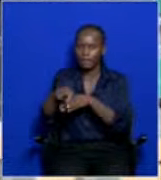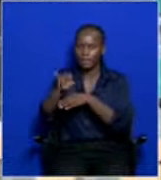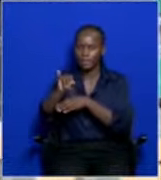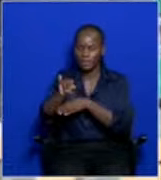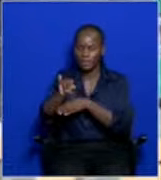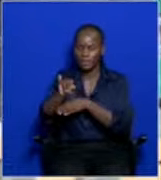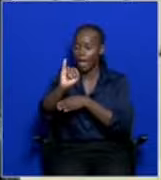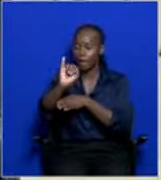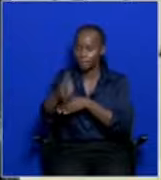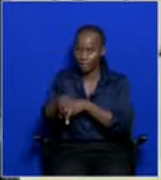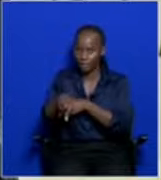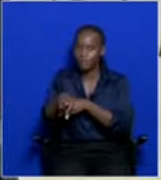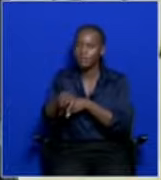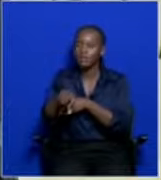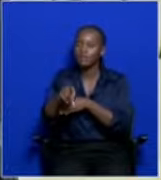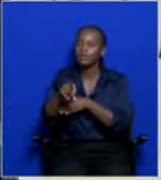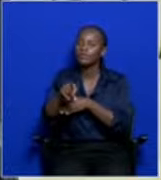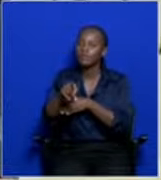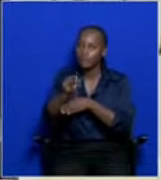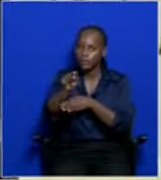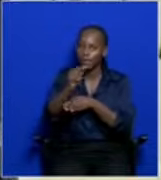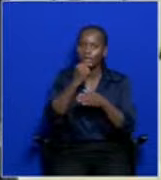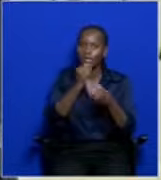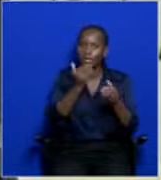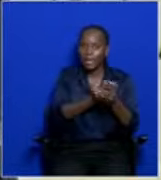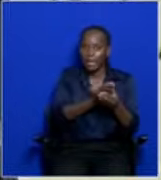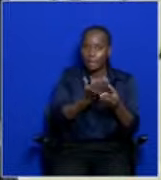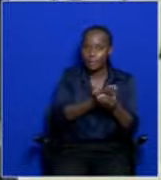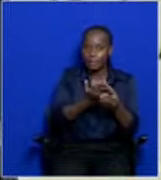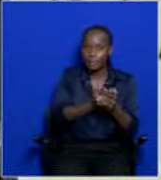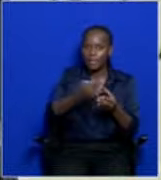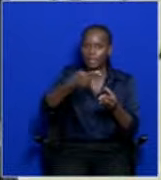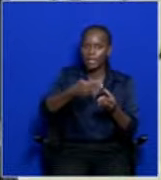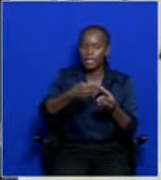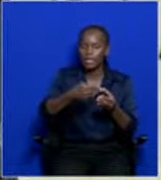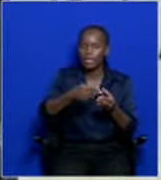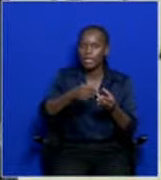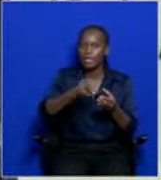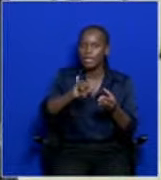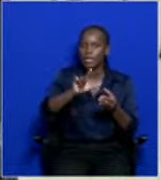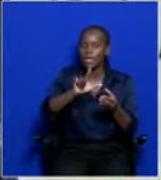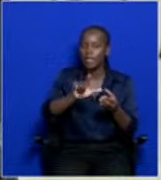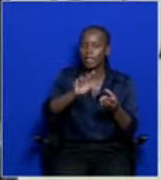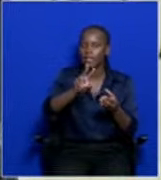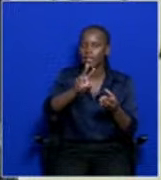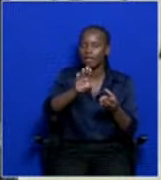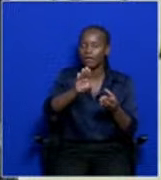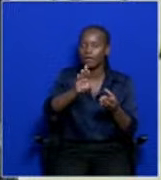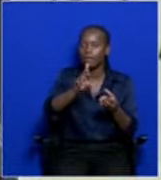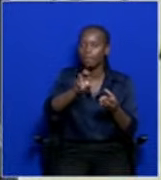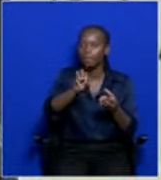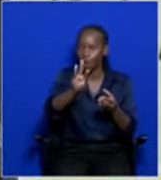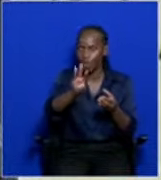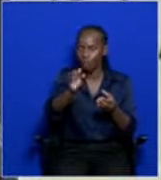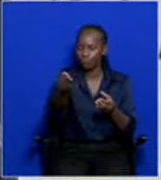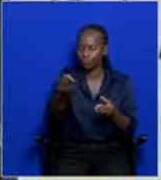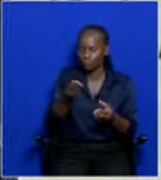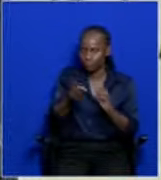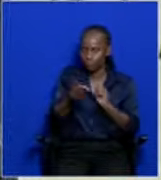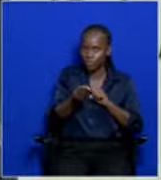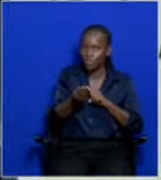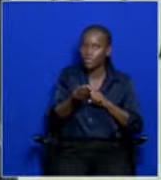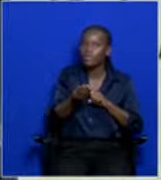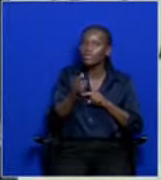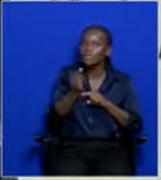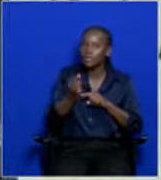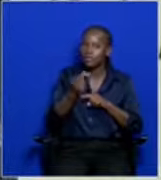the case in Hillbrow for me to give a small description of what was going on. I went to a